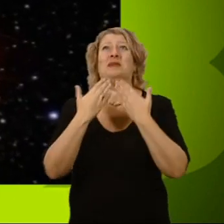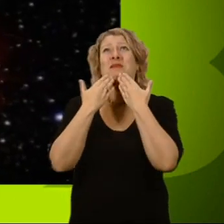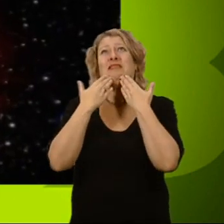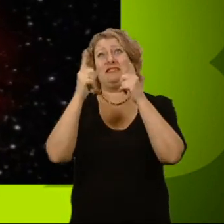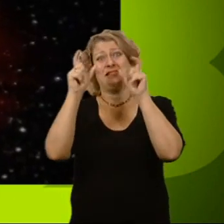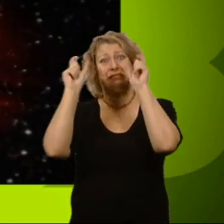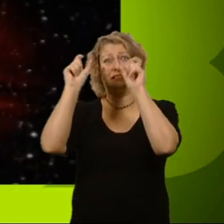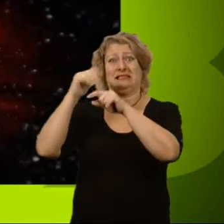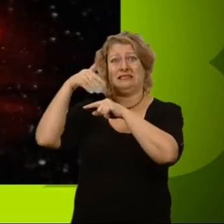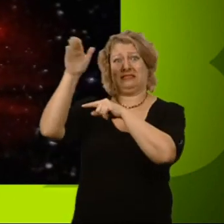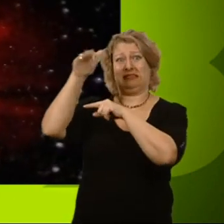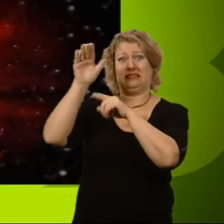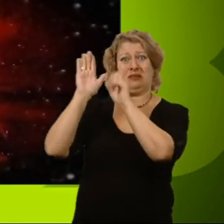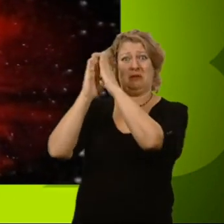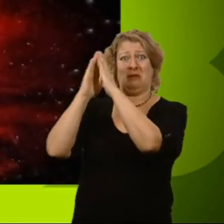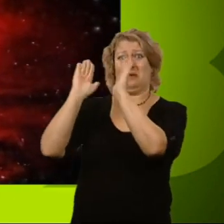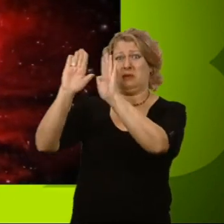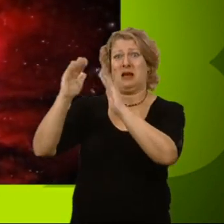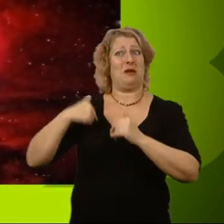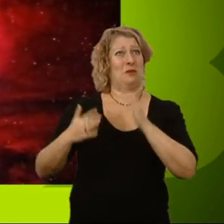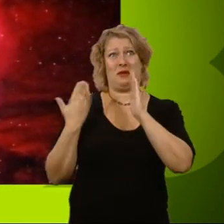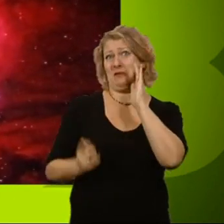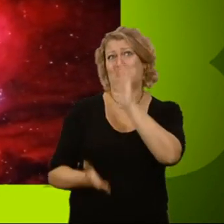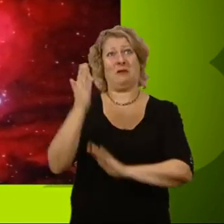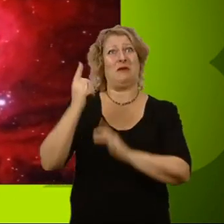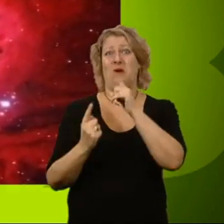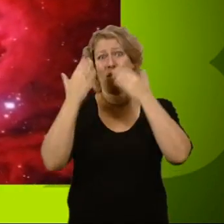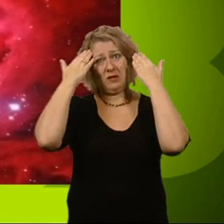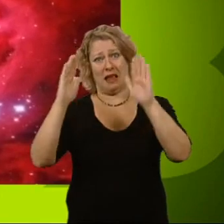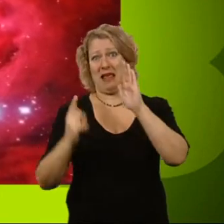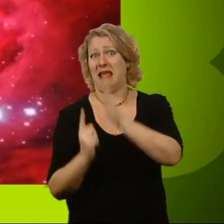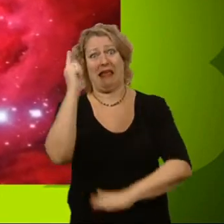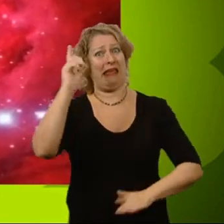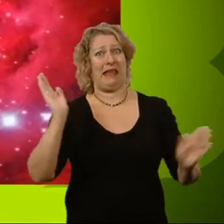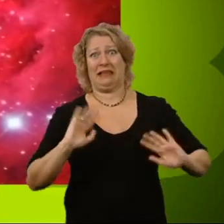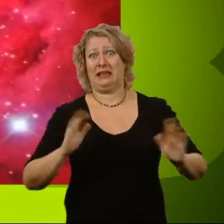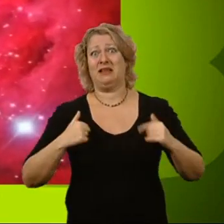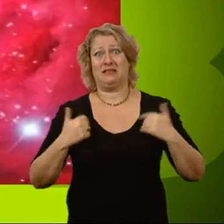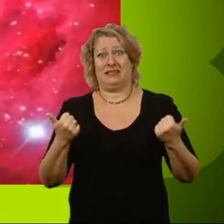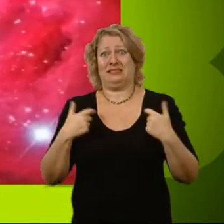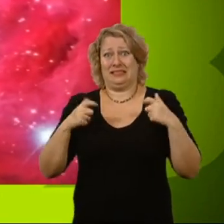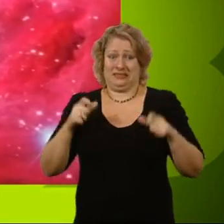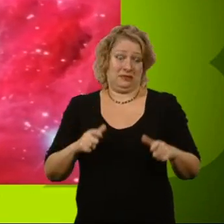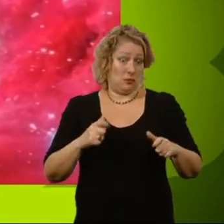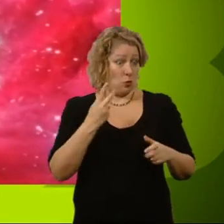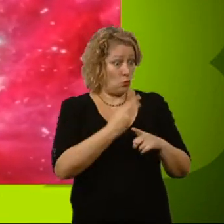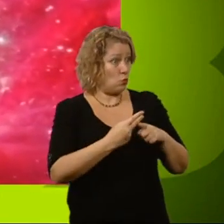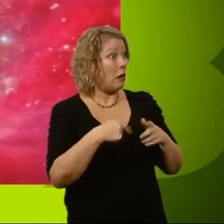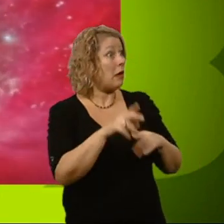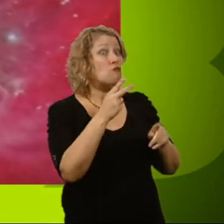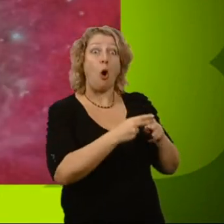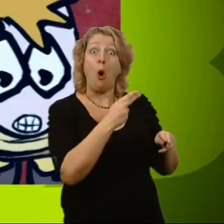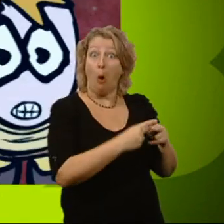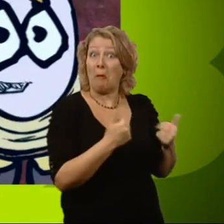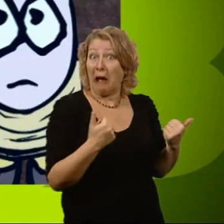I'd be grateful if you stayed out there at home. I don't want to go on holiday. I'd be happy with a fortnight out